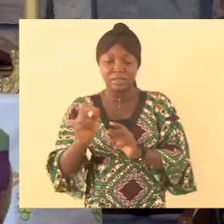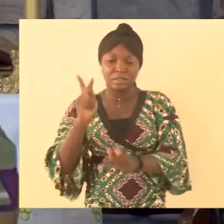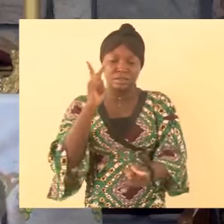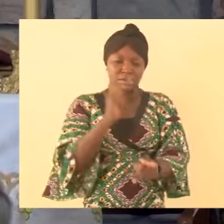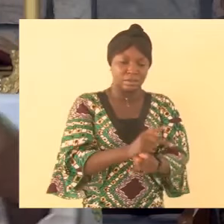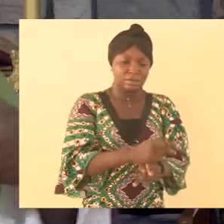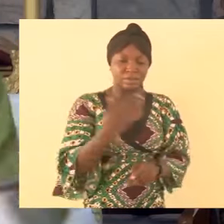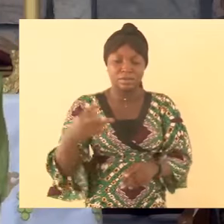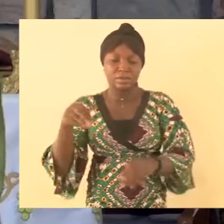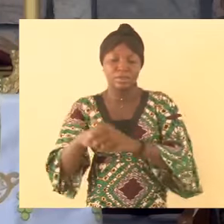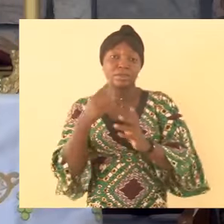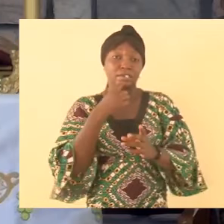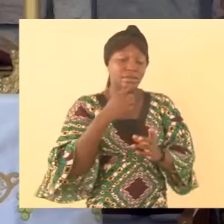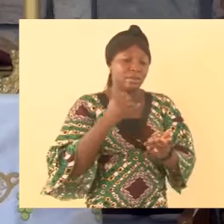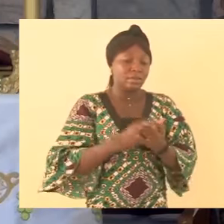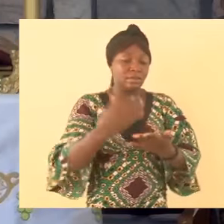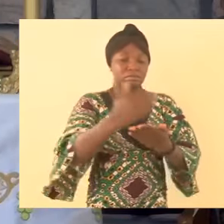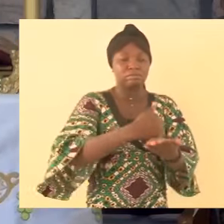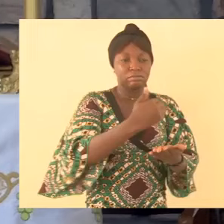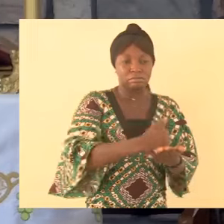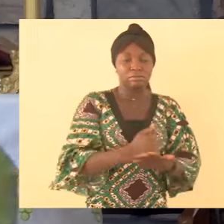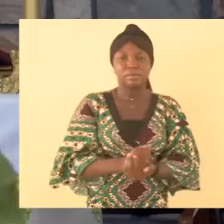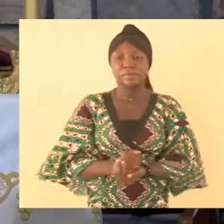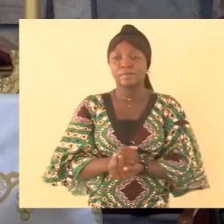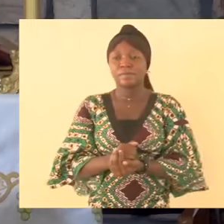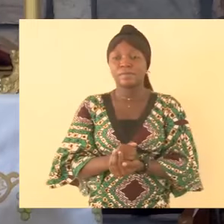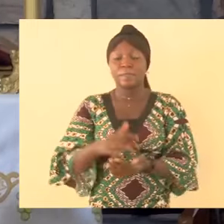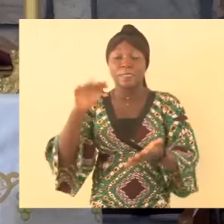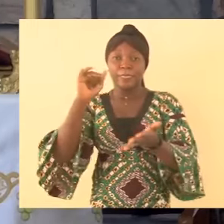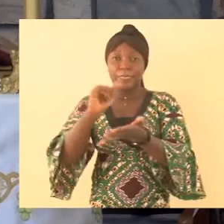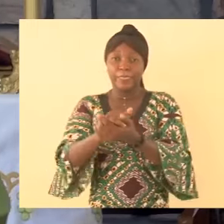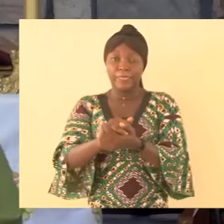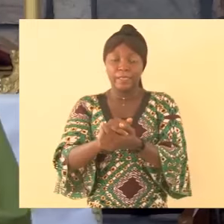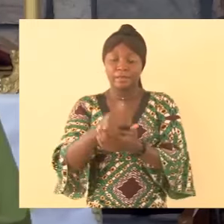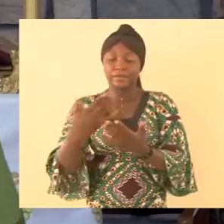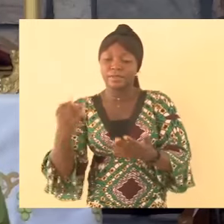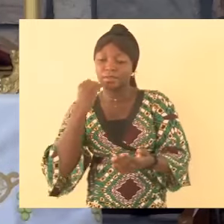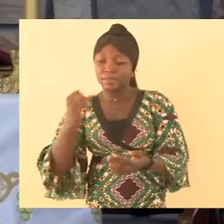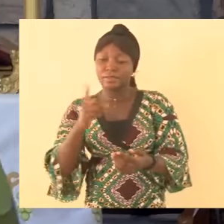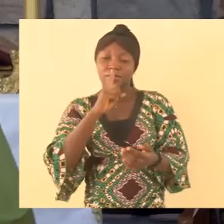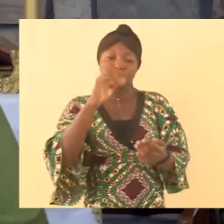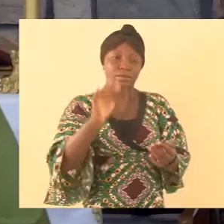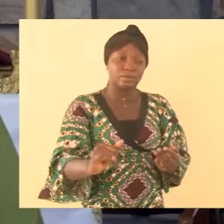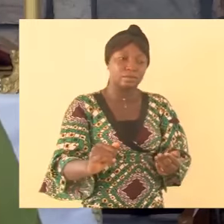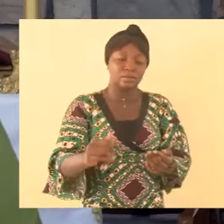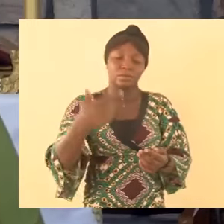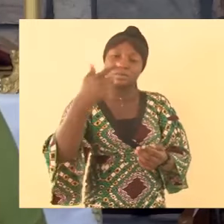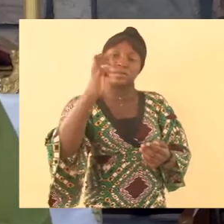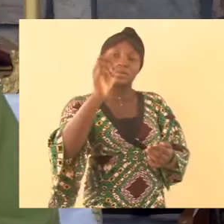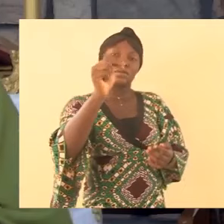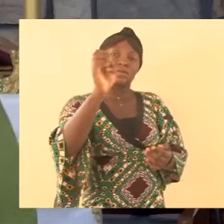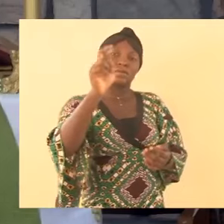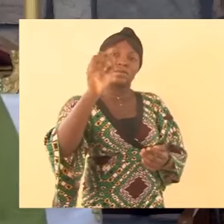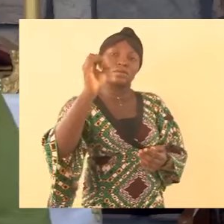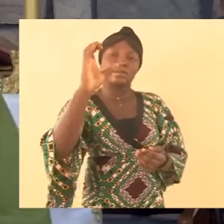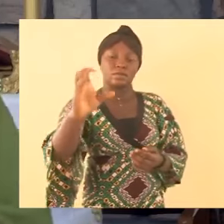things in the mouth, it also gathers in the hand. That thing is actually genetic.